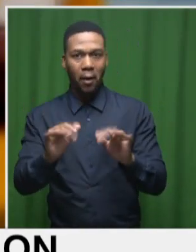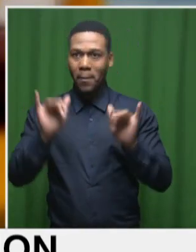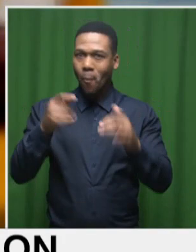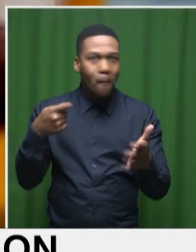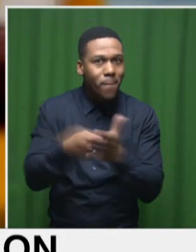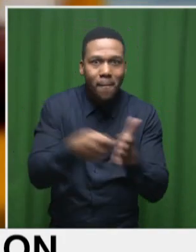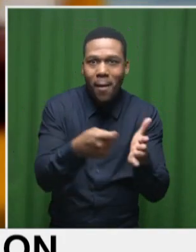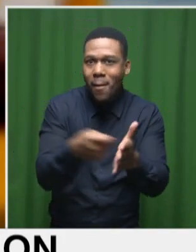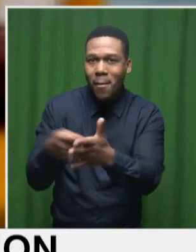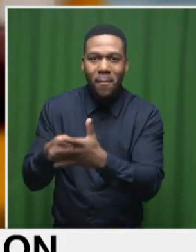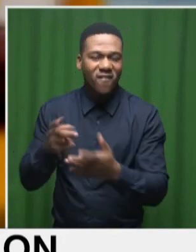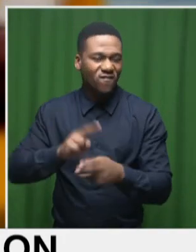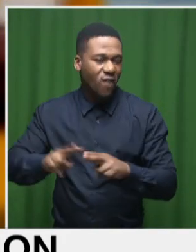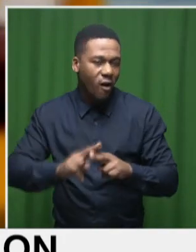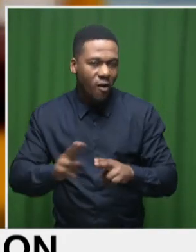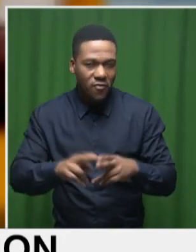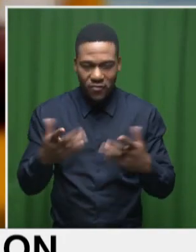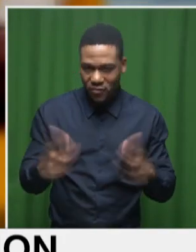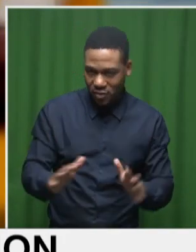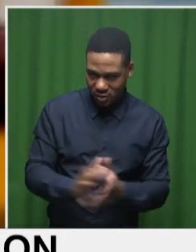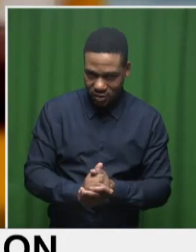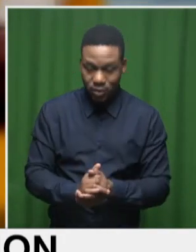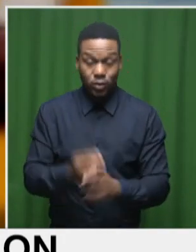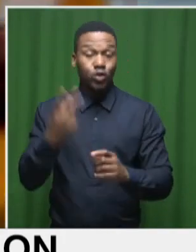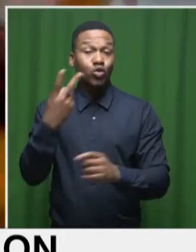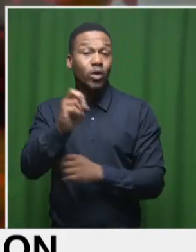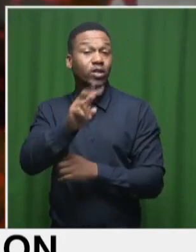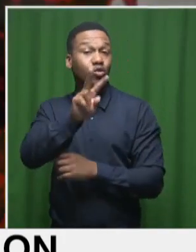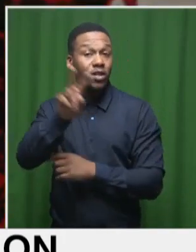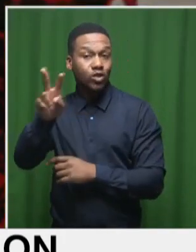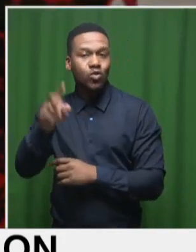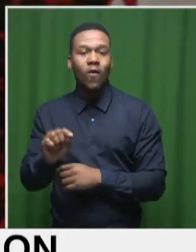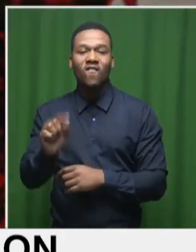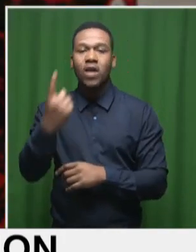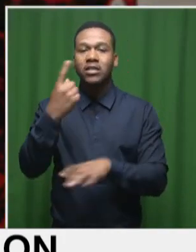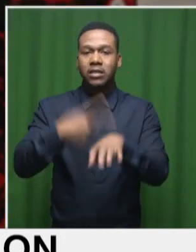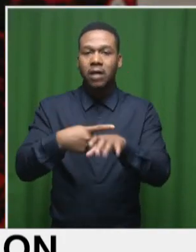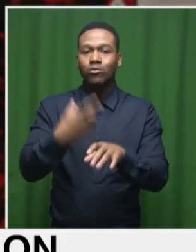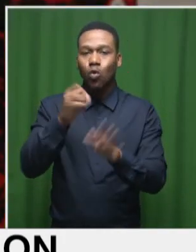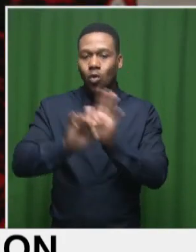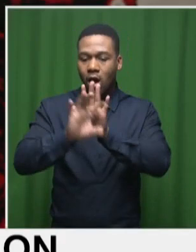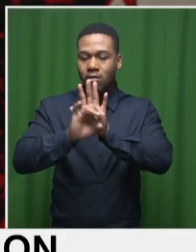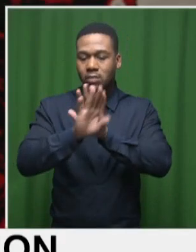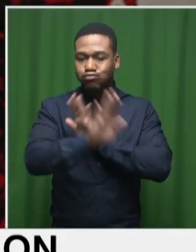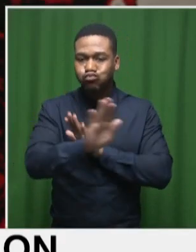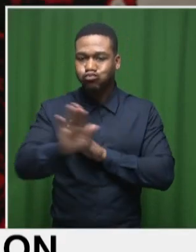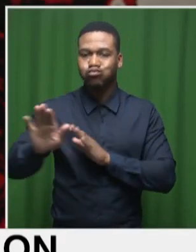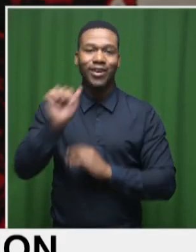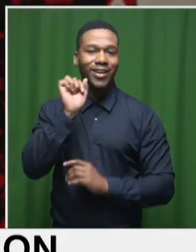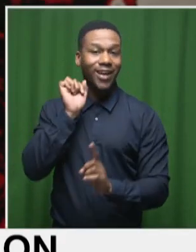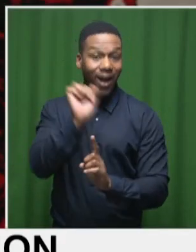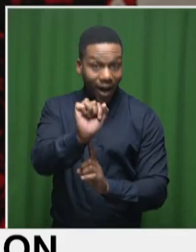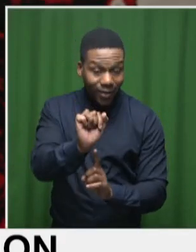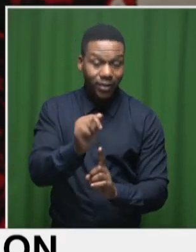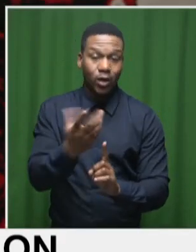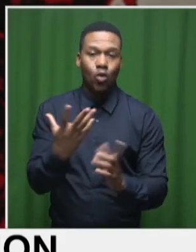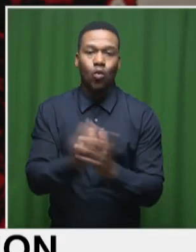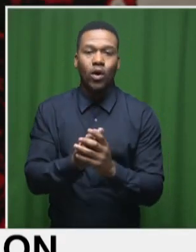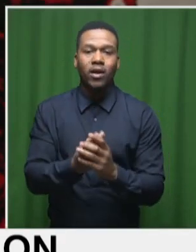in 2022, he hosted and curated his first rug exhibition with loom and received